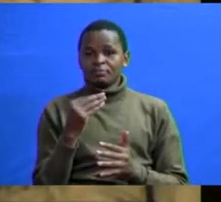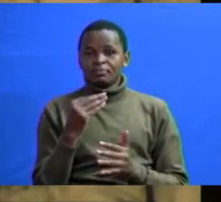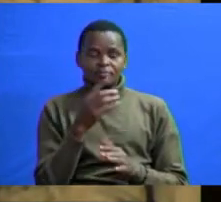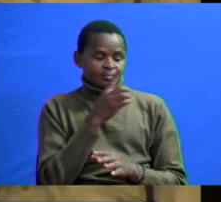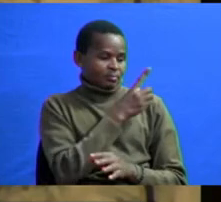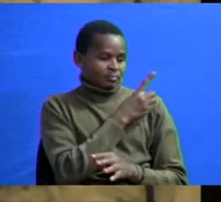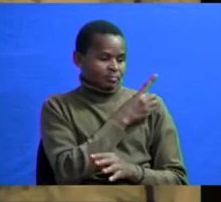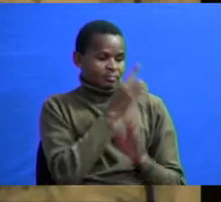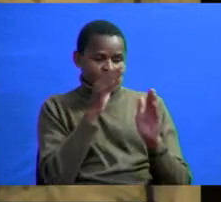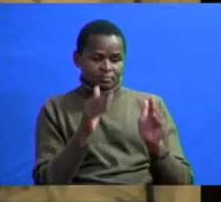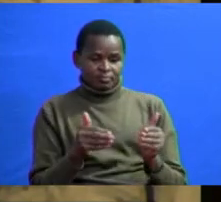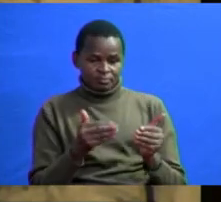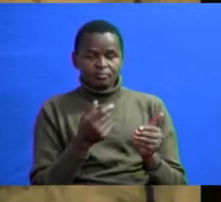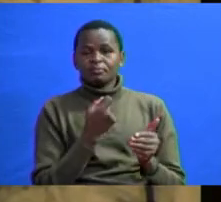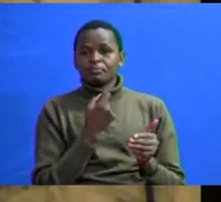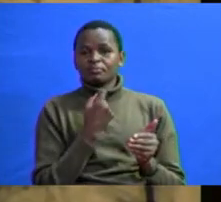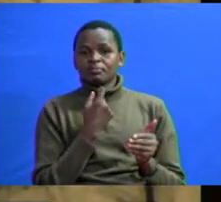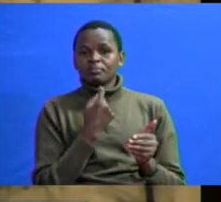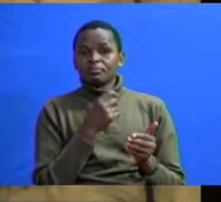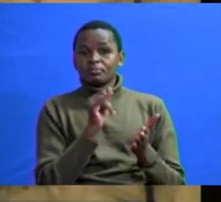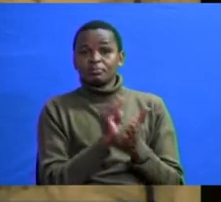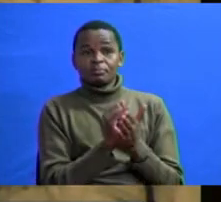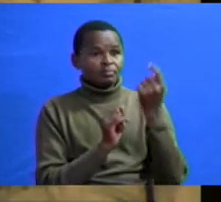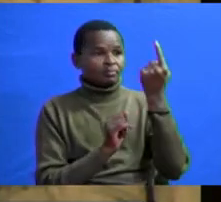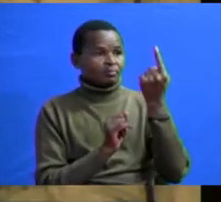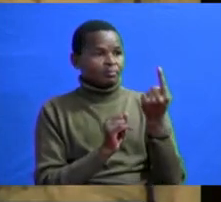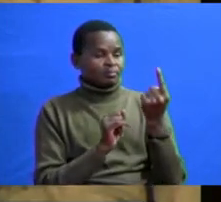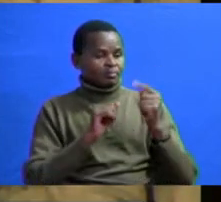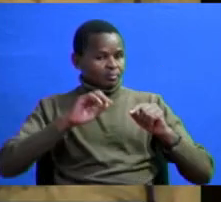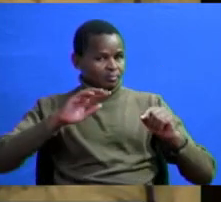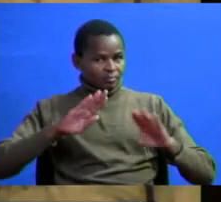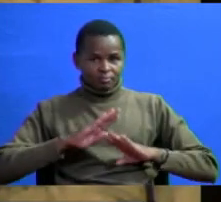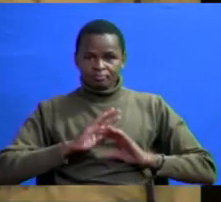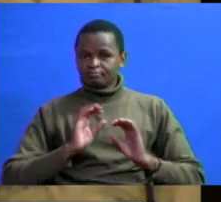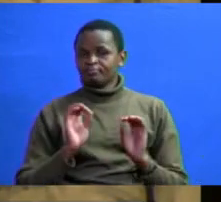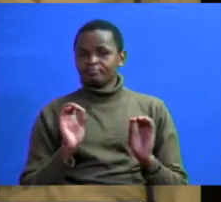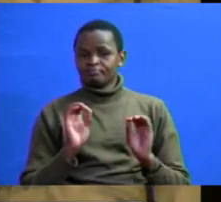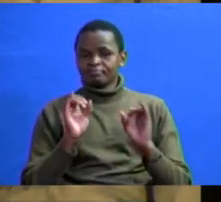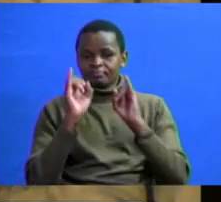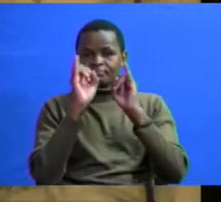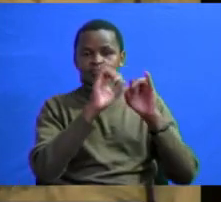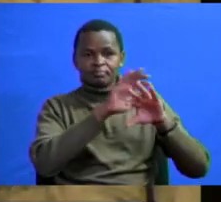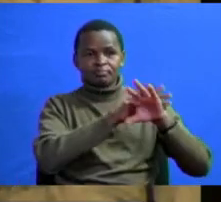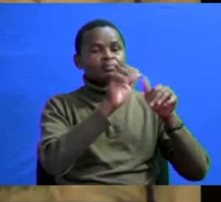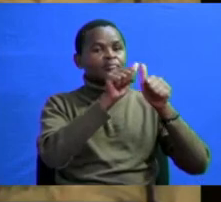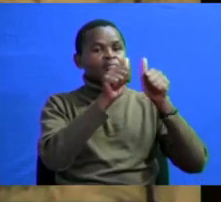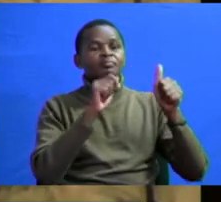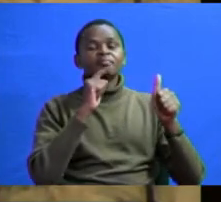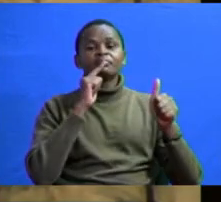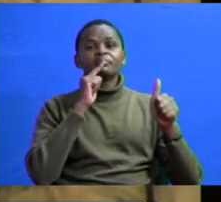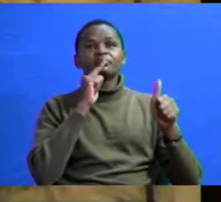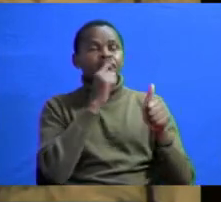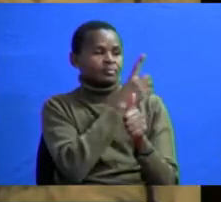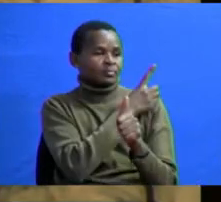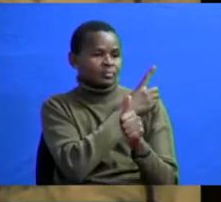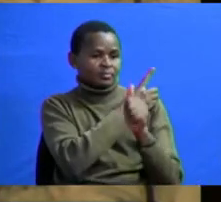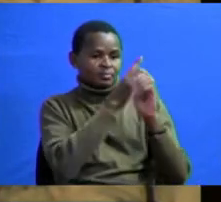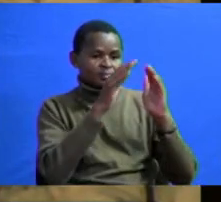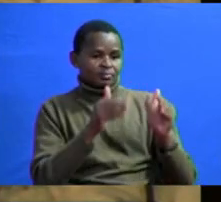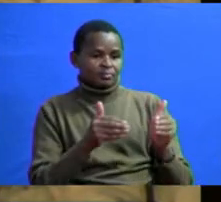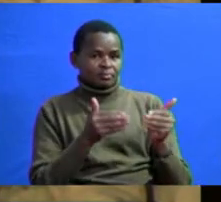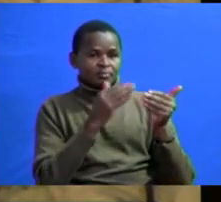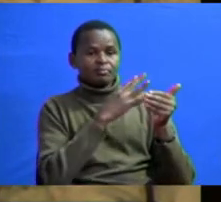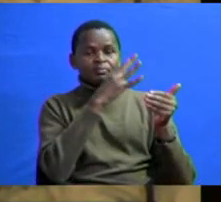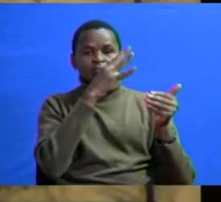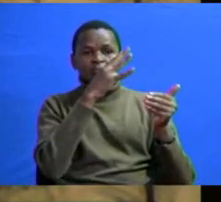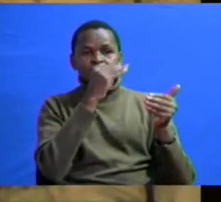will offer medication, that alone is not sufficient for an individual to get well. So the doctor offers medication, and